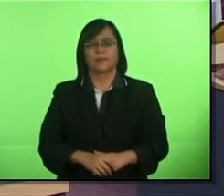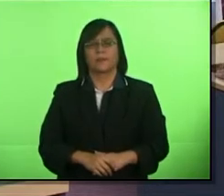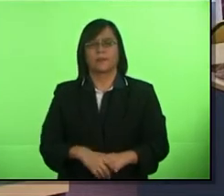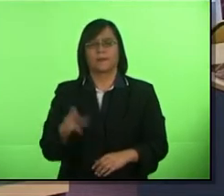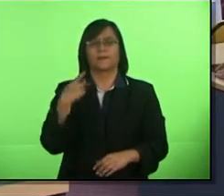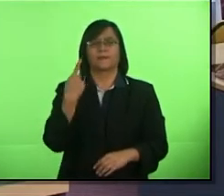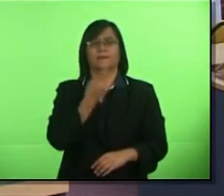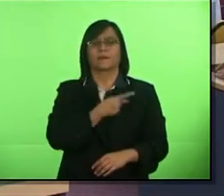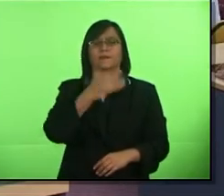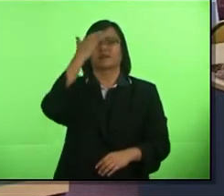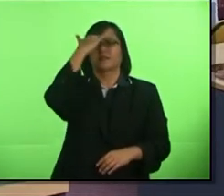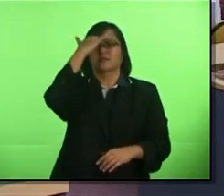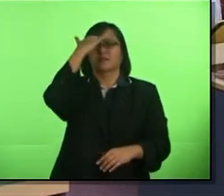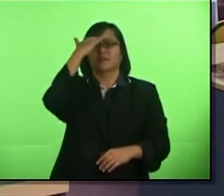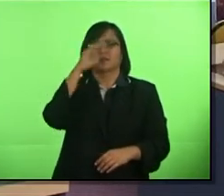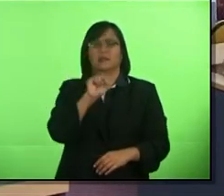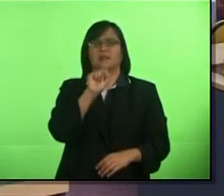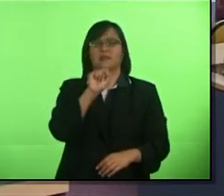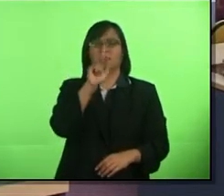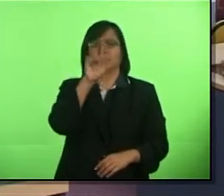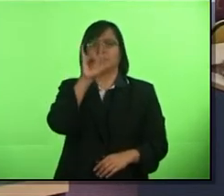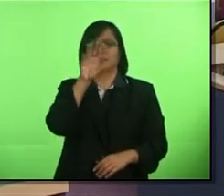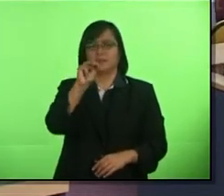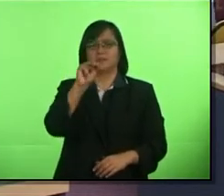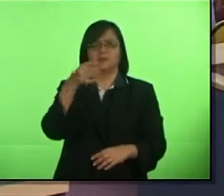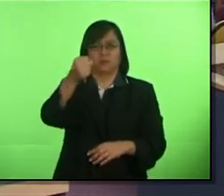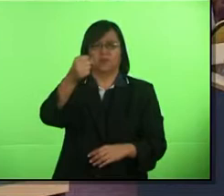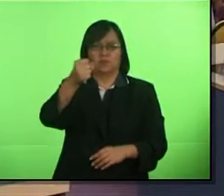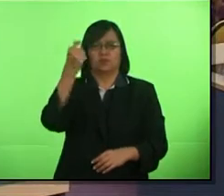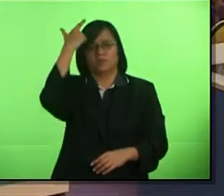Yang kita tahu skim powdered milk tu tahu ke? Apa skimming?